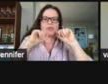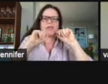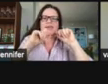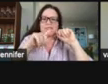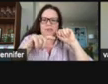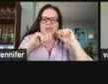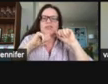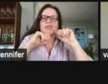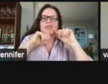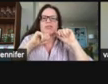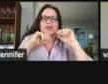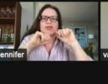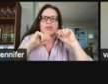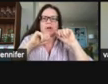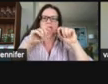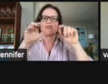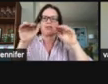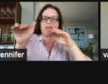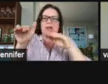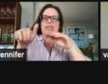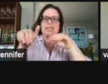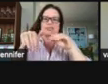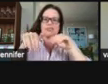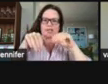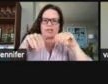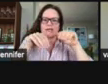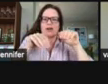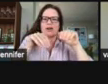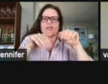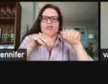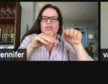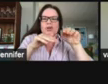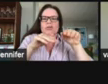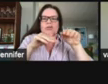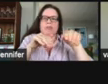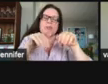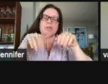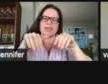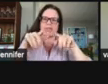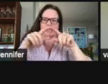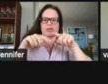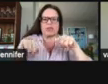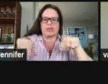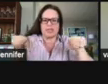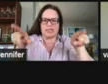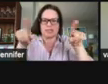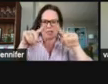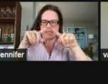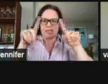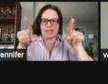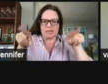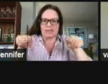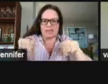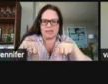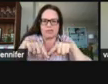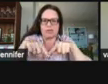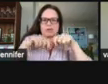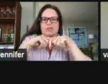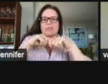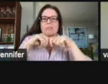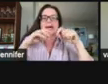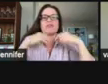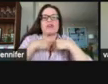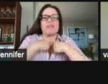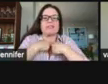shirt. Same thing as Susie was talking about, right? There's a family history of the clothes and memories included in the